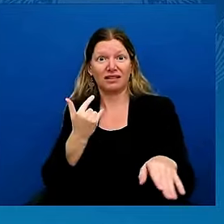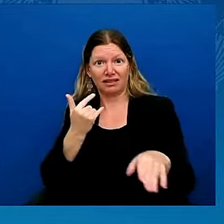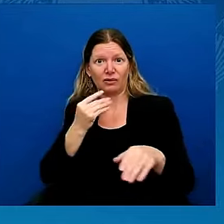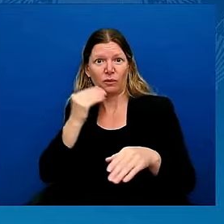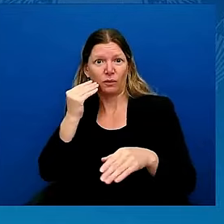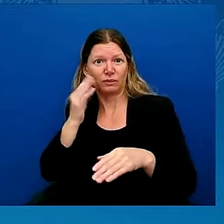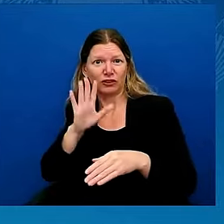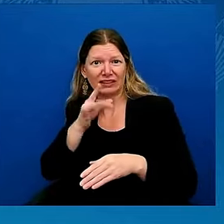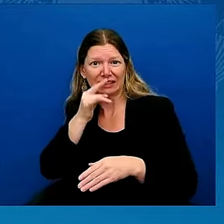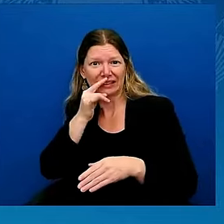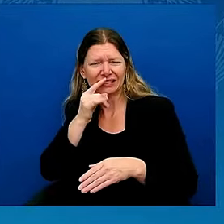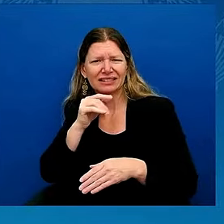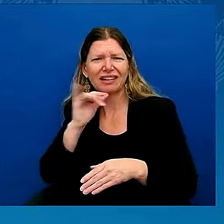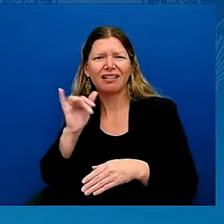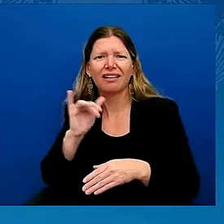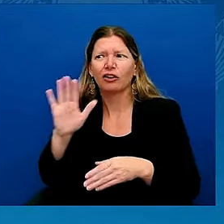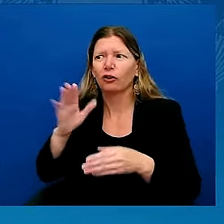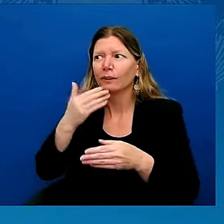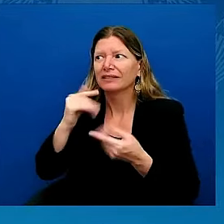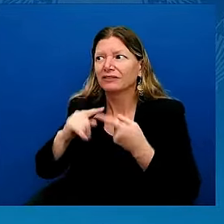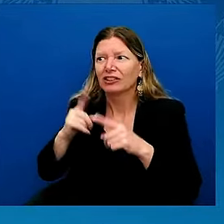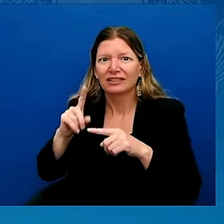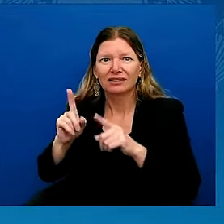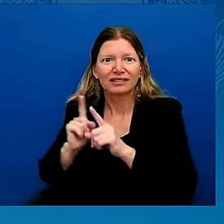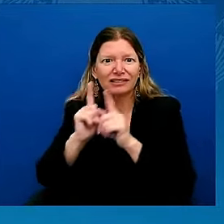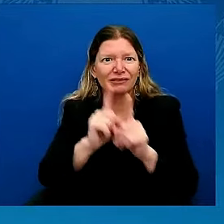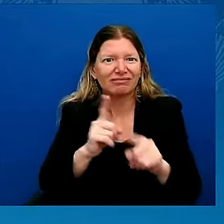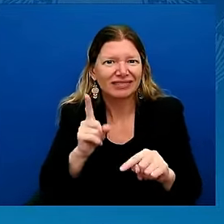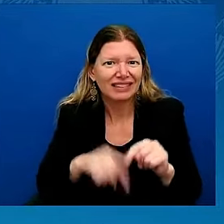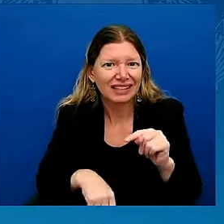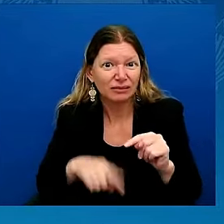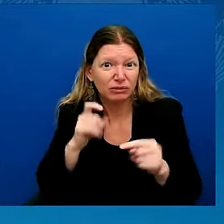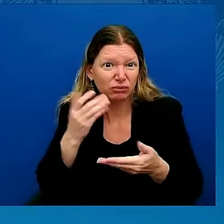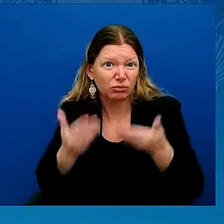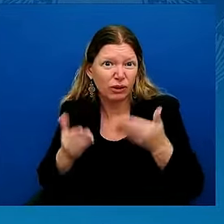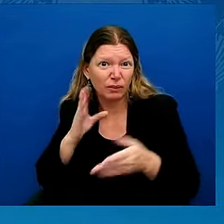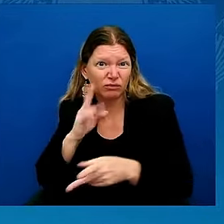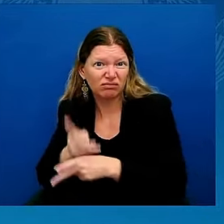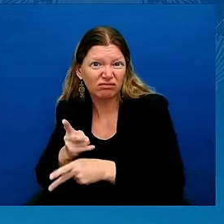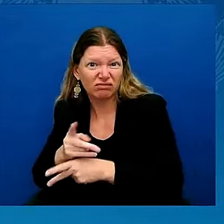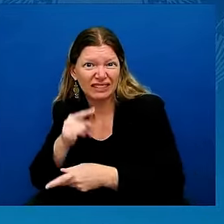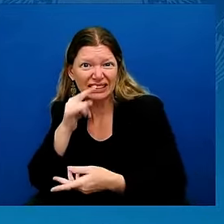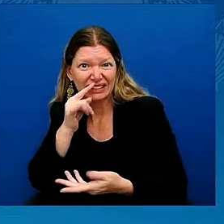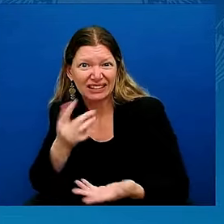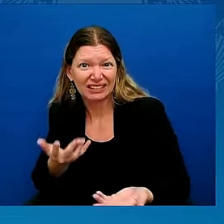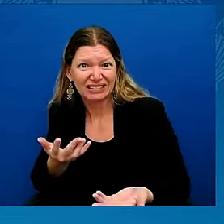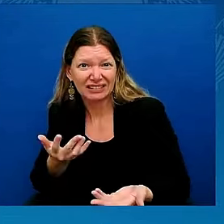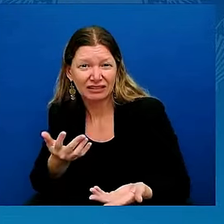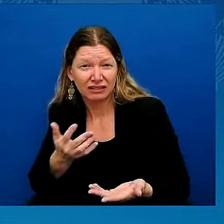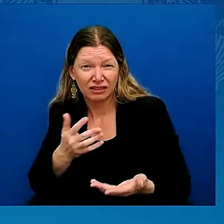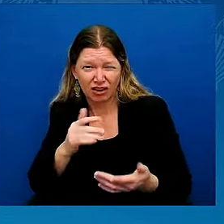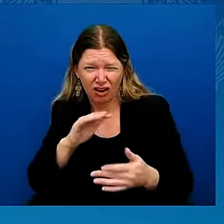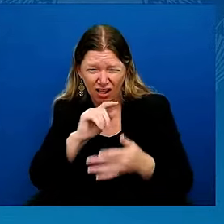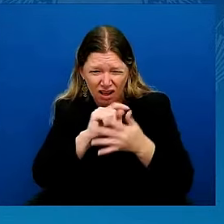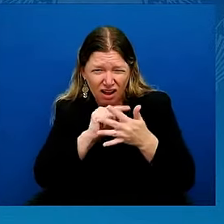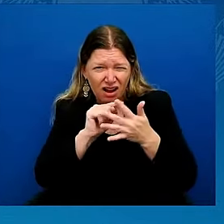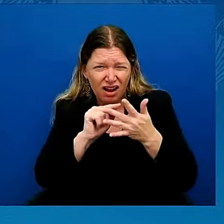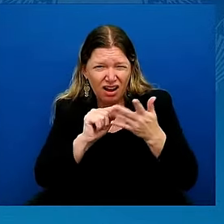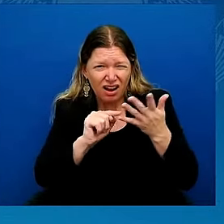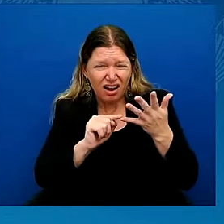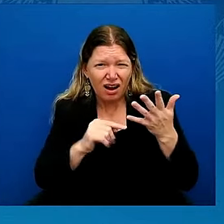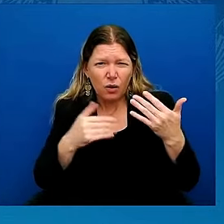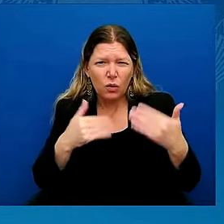All because these people have decided they're in a better position to tell her what's in her best interest than she is to